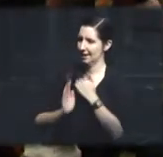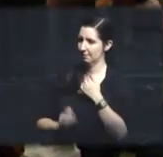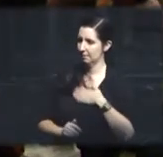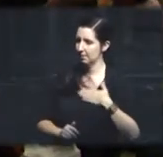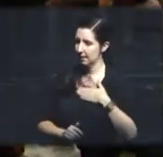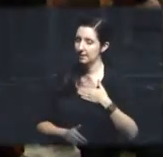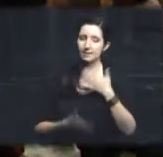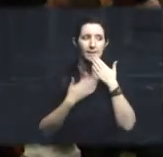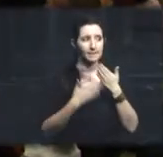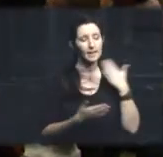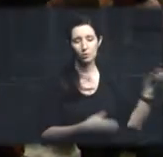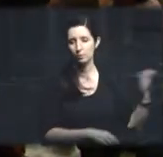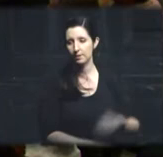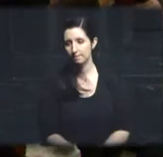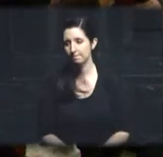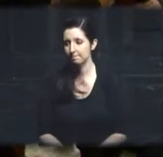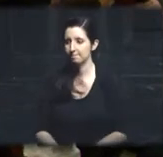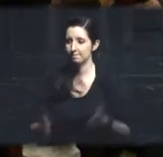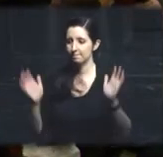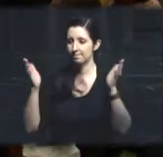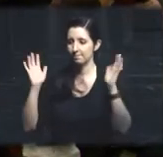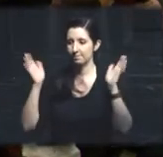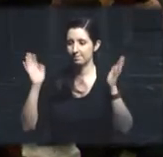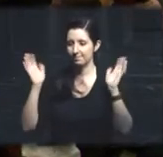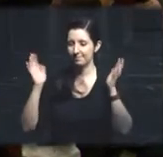you. I think we might have